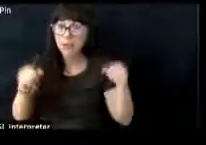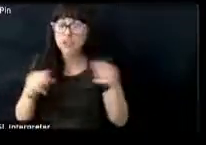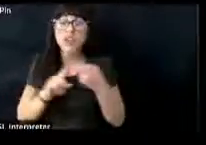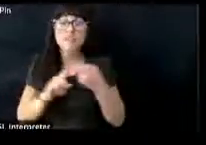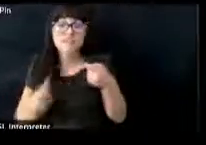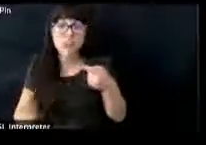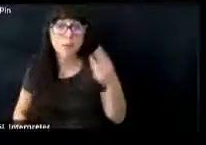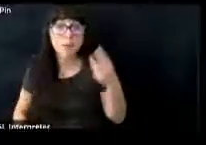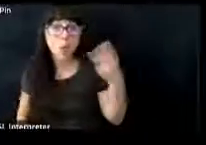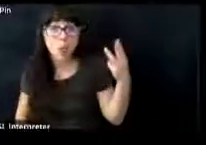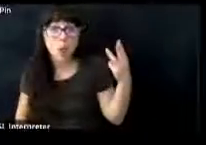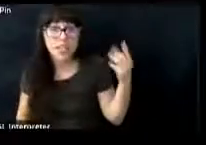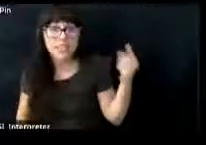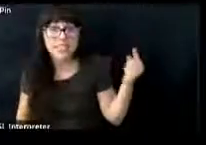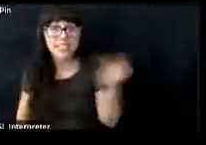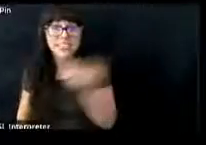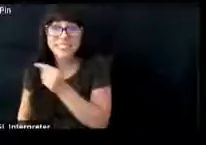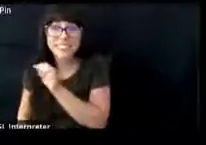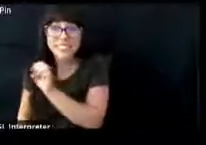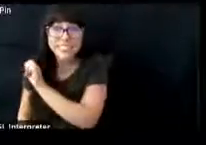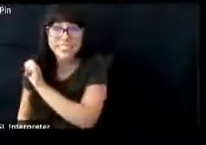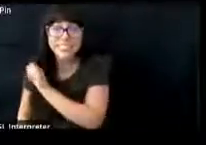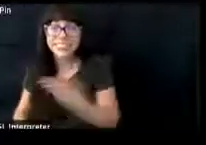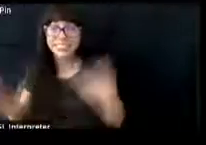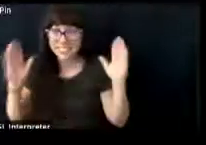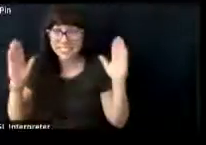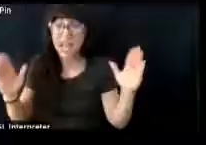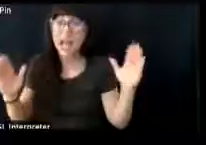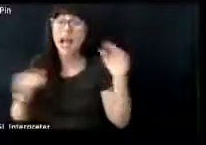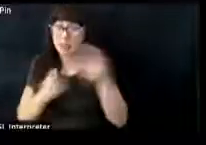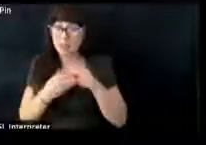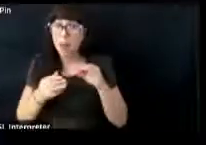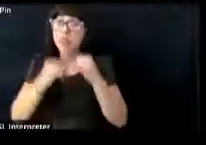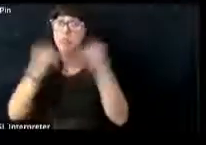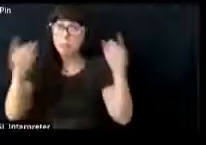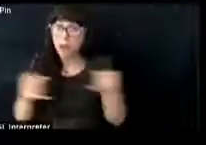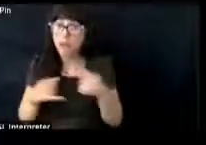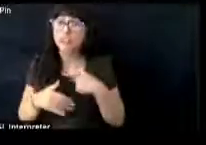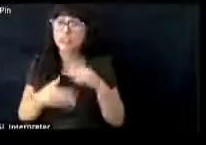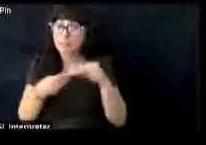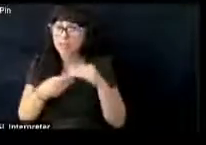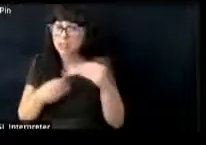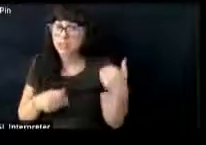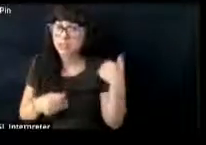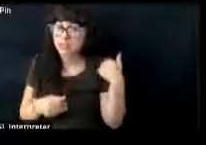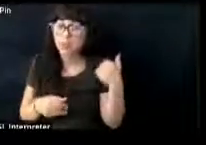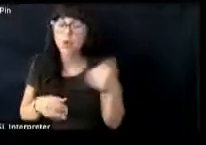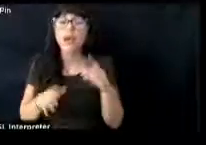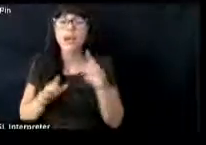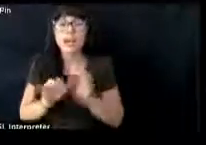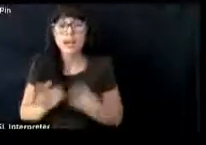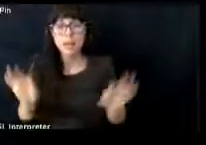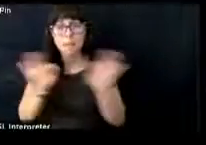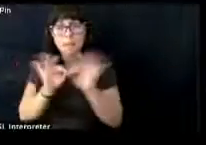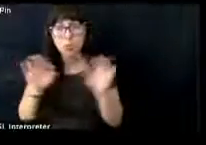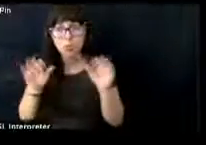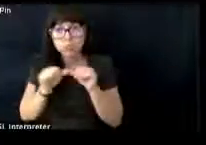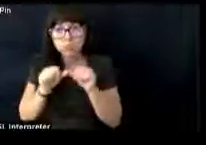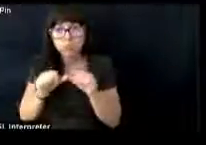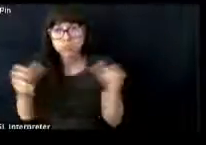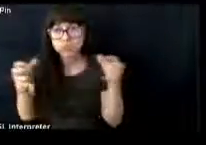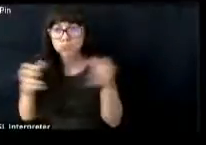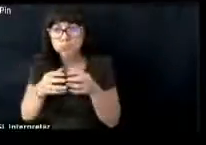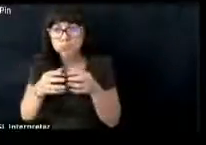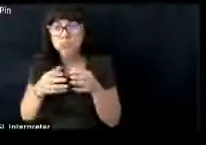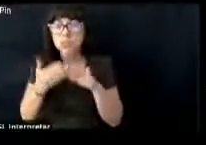west to east with the boundaries that I mentioned, so that we are contiguous, compact communities